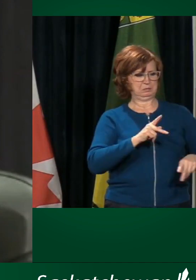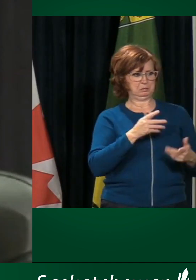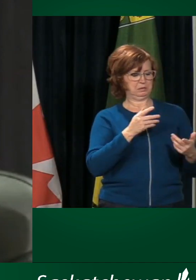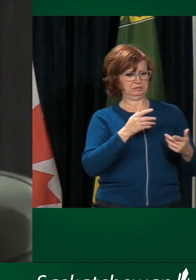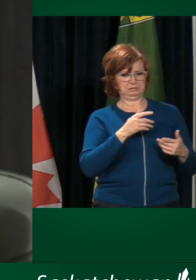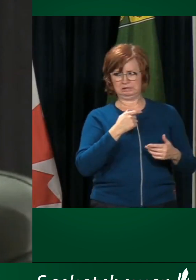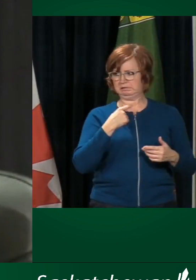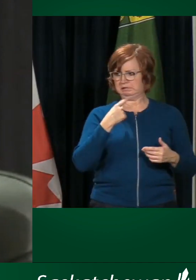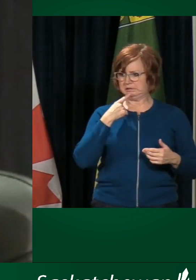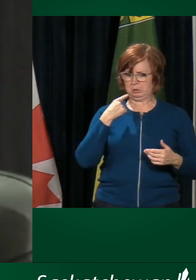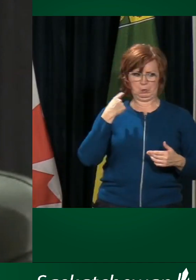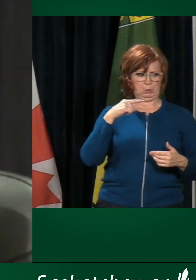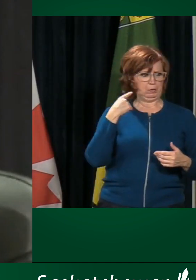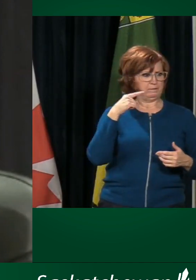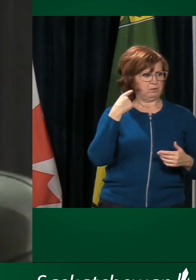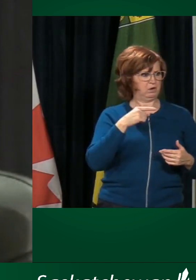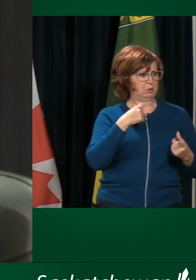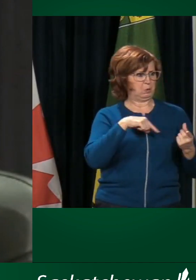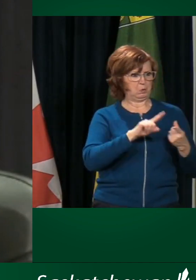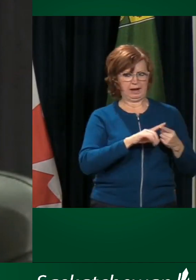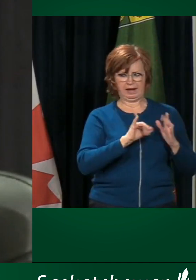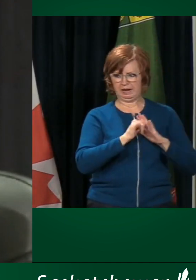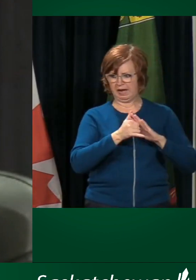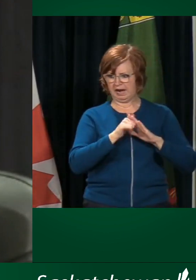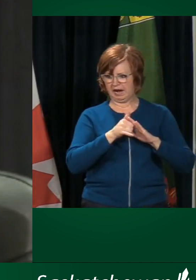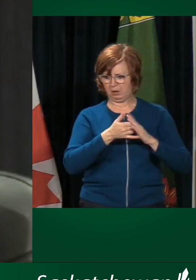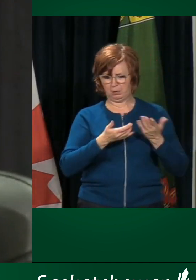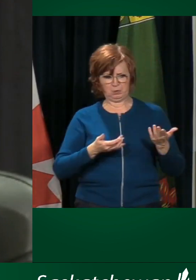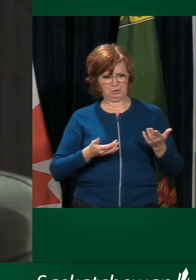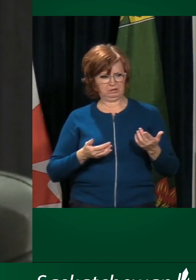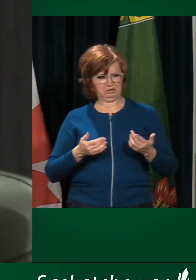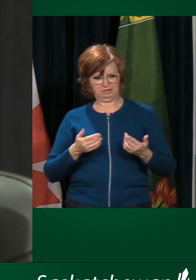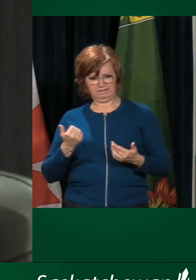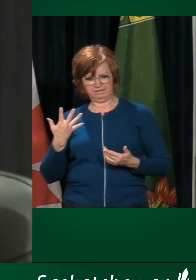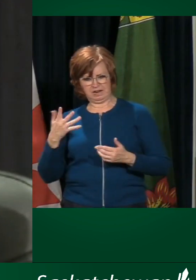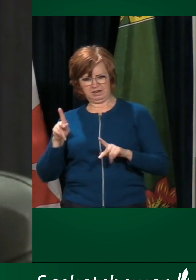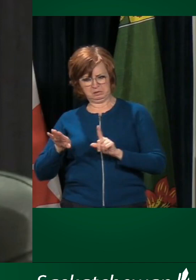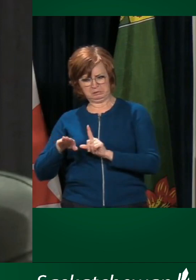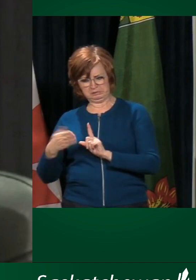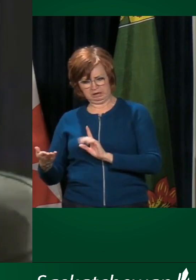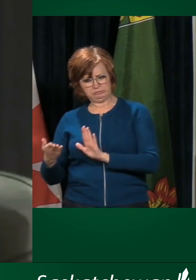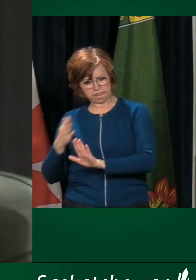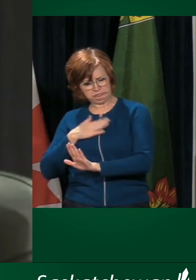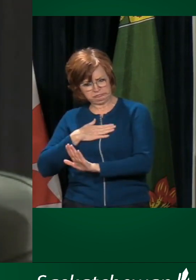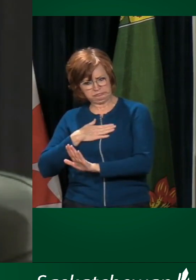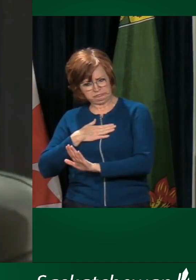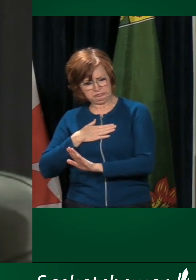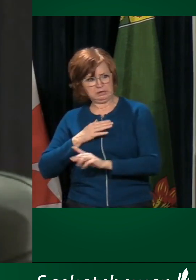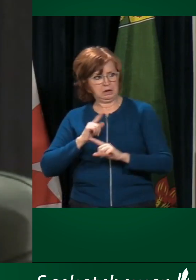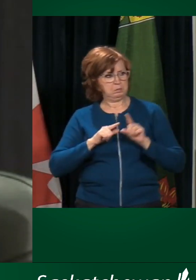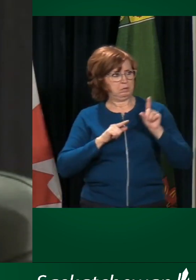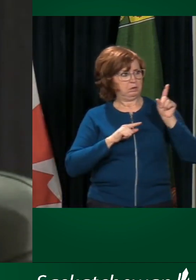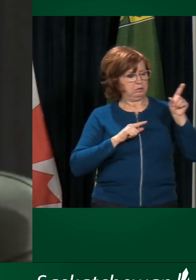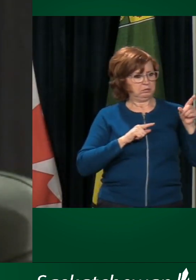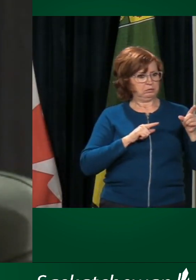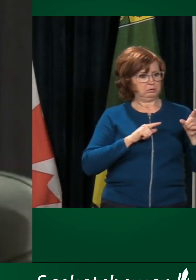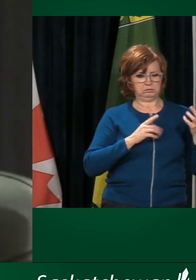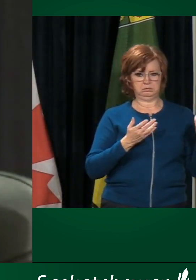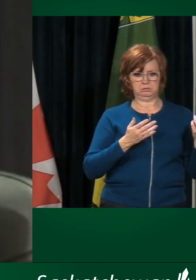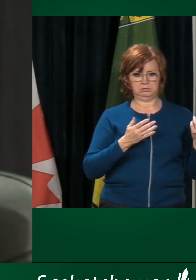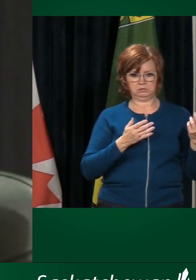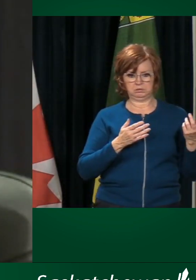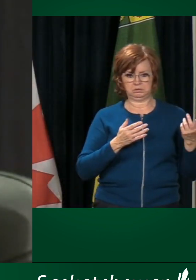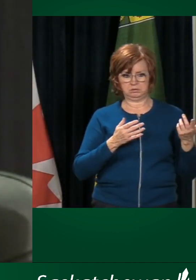questions from is under what circumstances would we have to achieve, would these numbers be achieved? What would have to